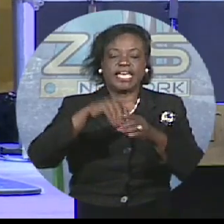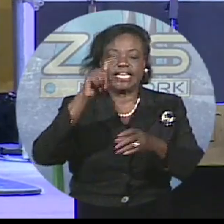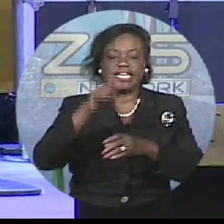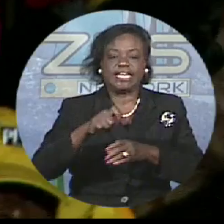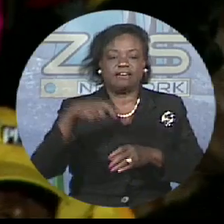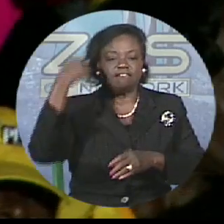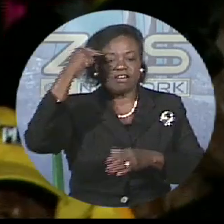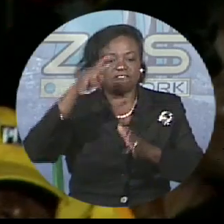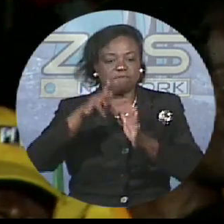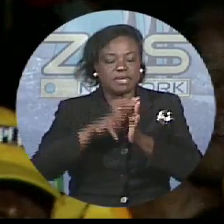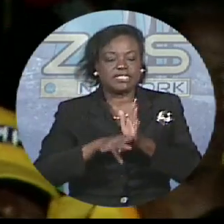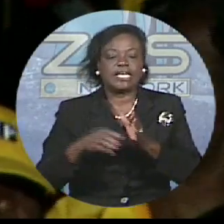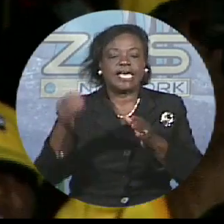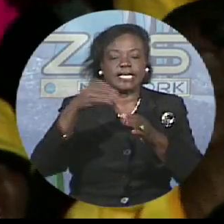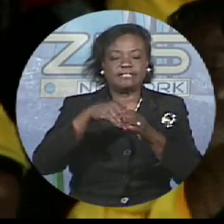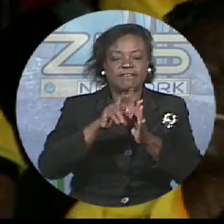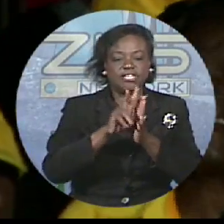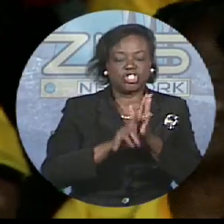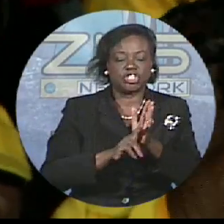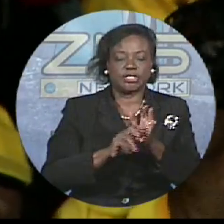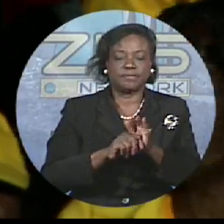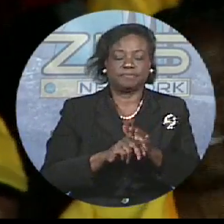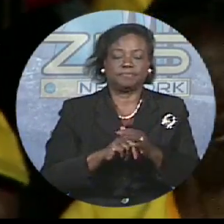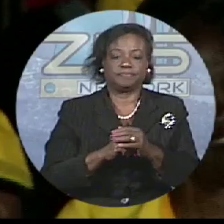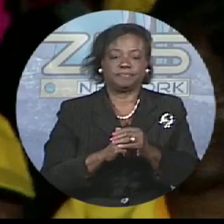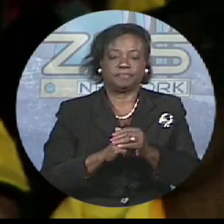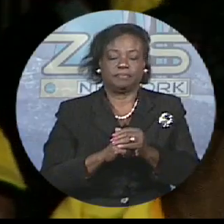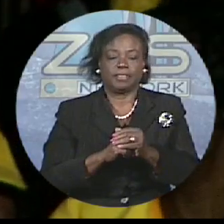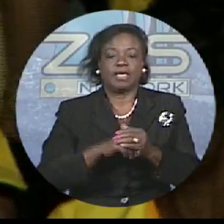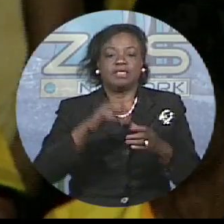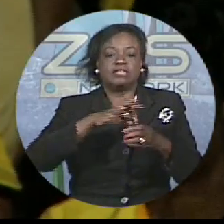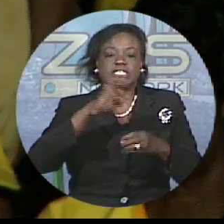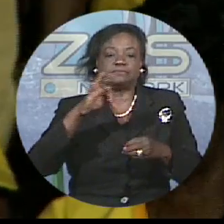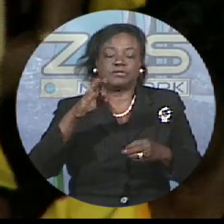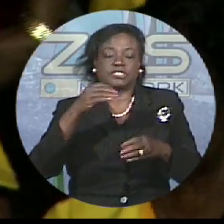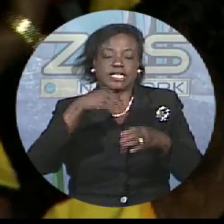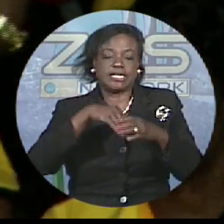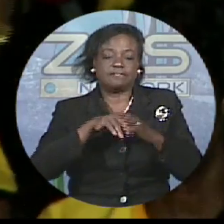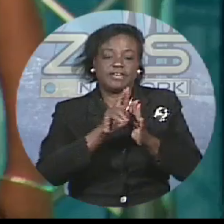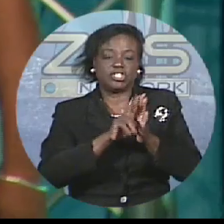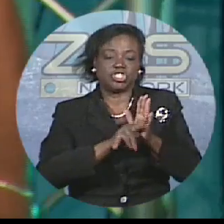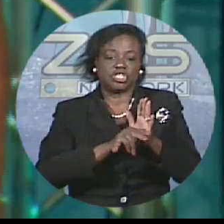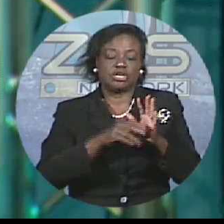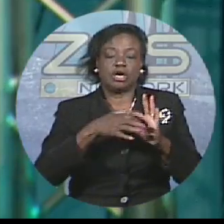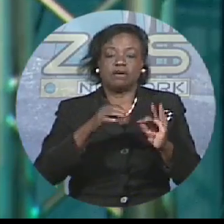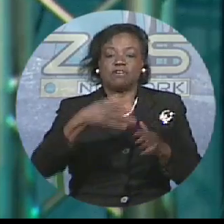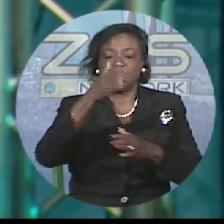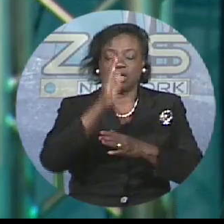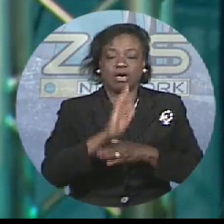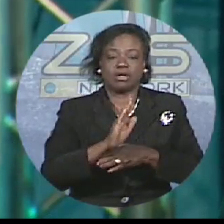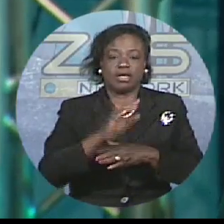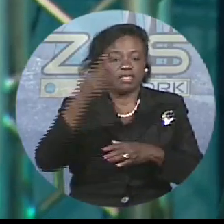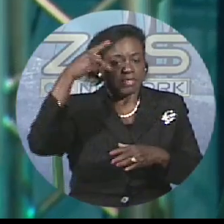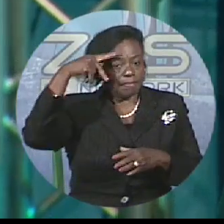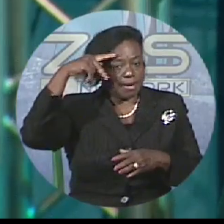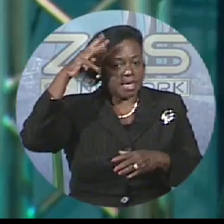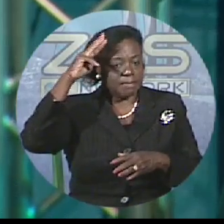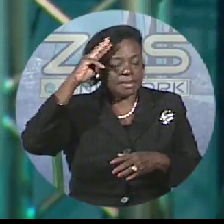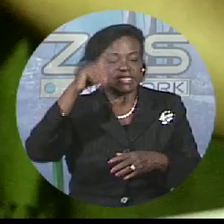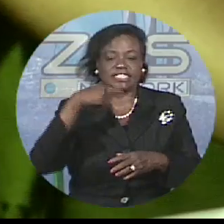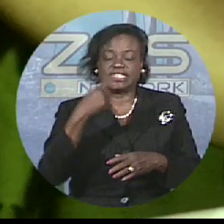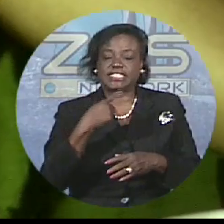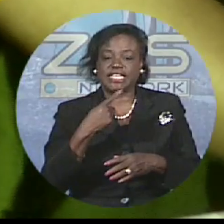intervention. Recognizing the power of spiritual intervention of God, the Prime Minister says he was encouraged to make this request of religious